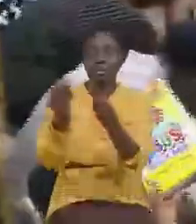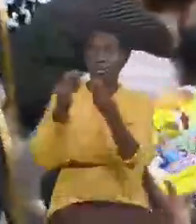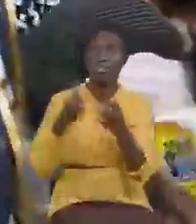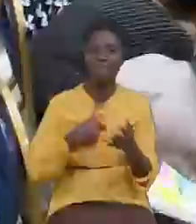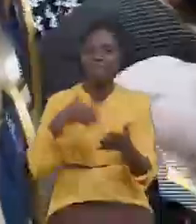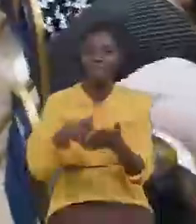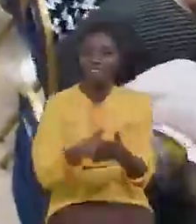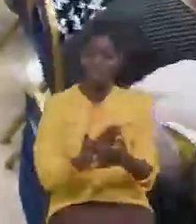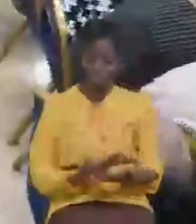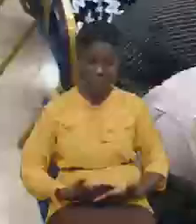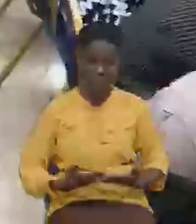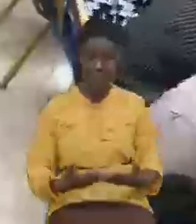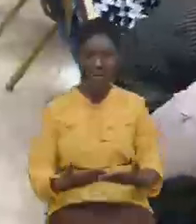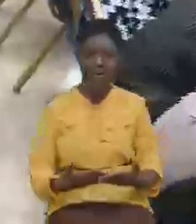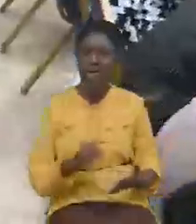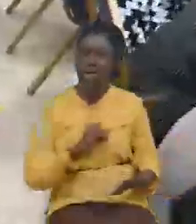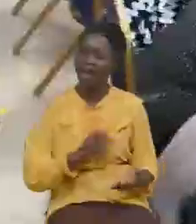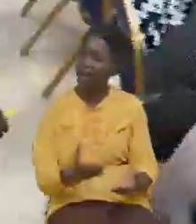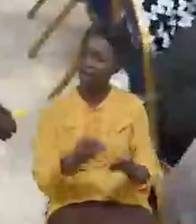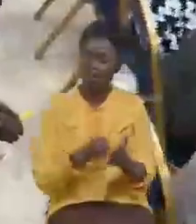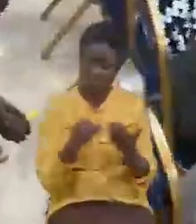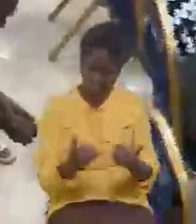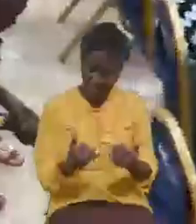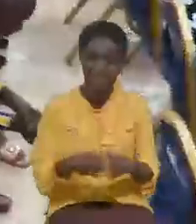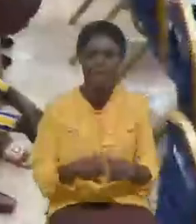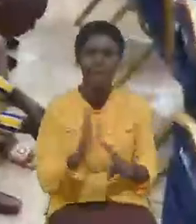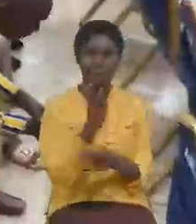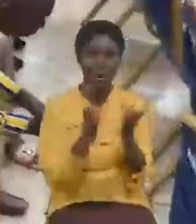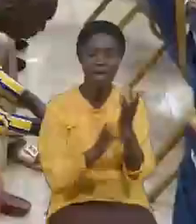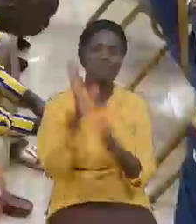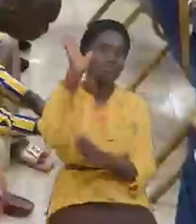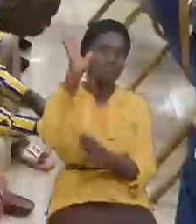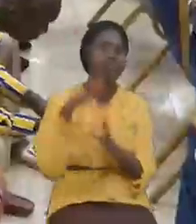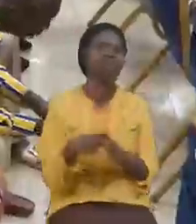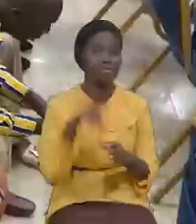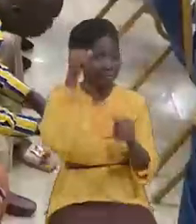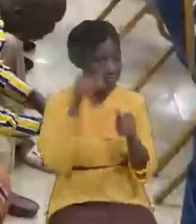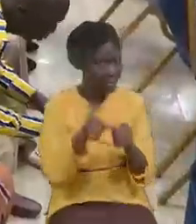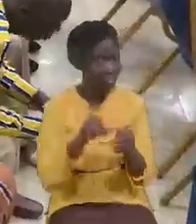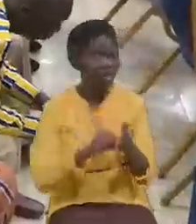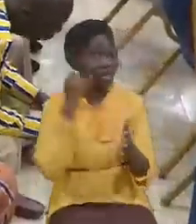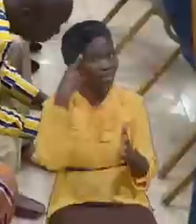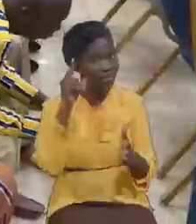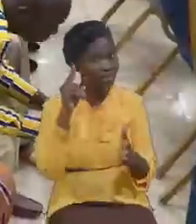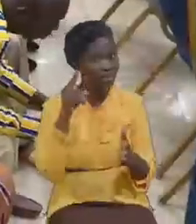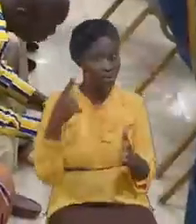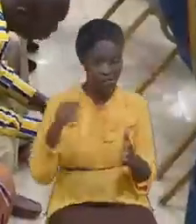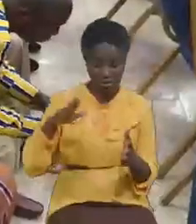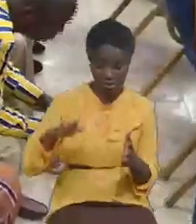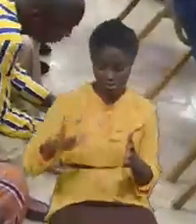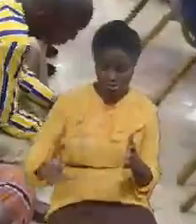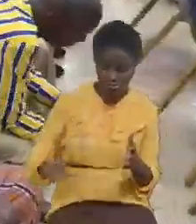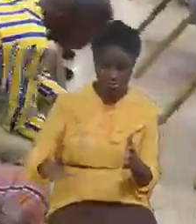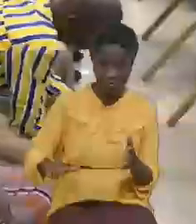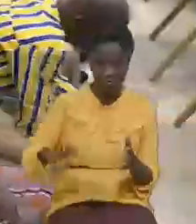new birth. I want it now. Raise up your hand. Remember, it's for the young, it's for the old, it's